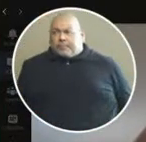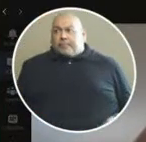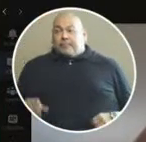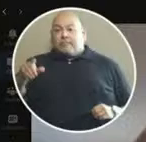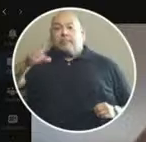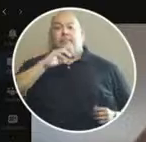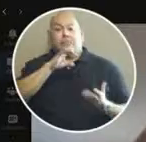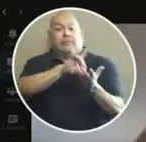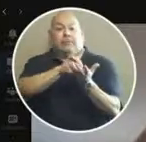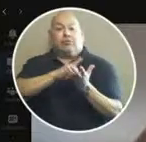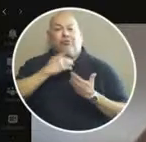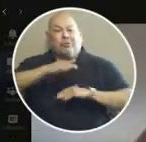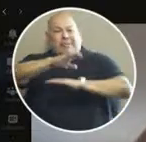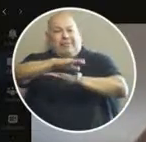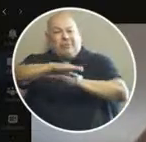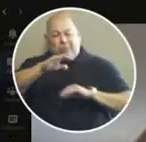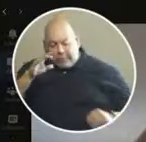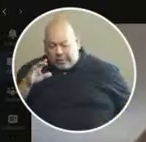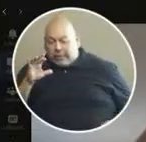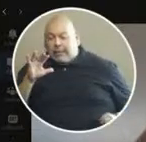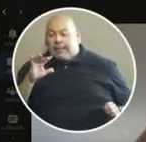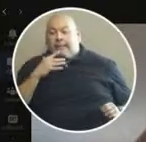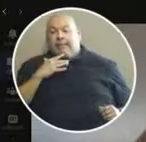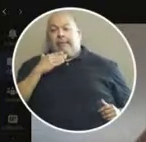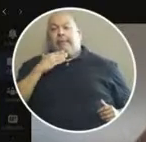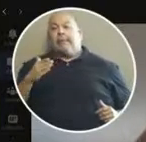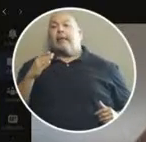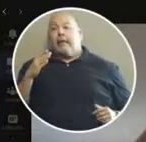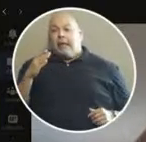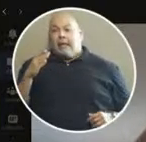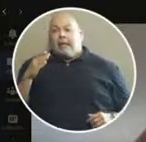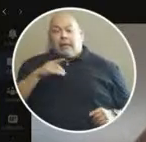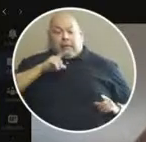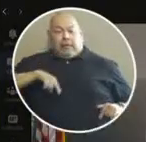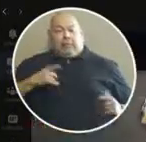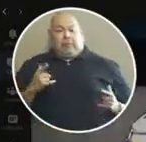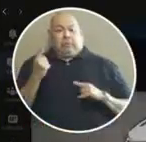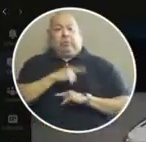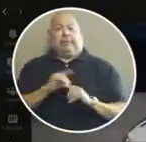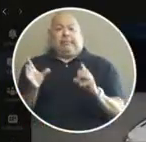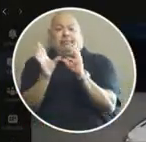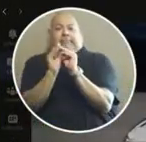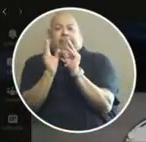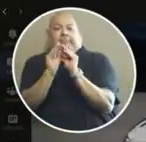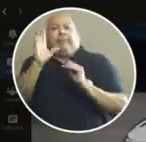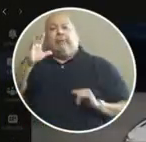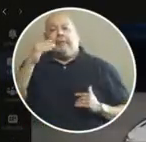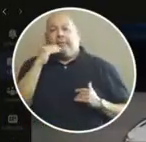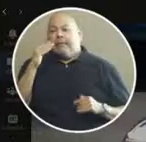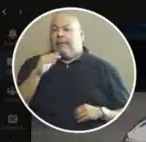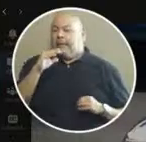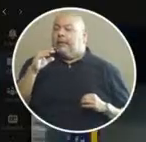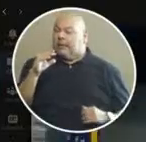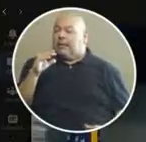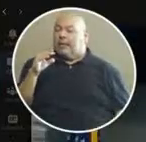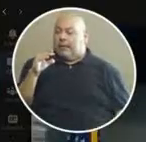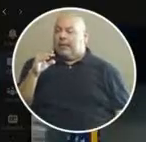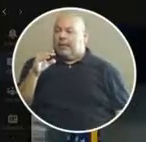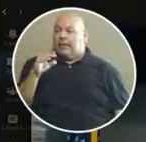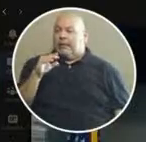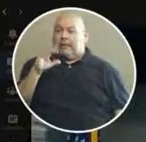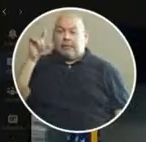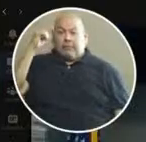Yes, good afternoon, and thank you for attending this press conference. Thank you, Judge Samaniego, Mayor